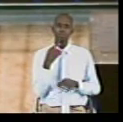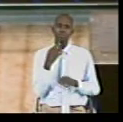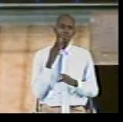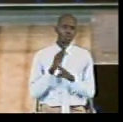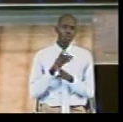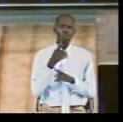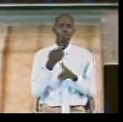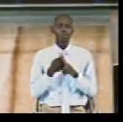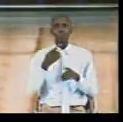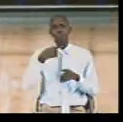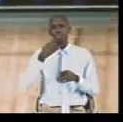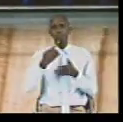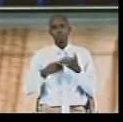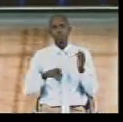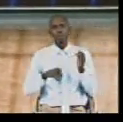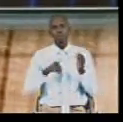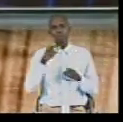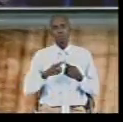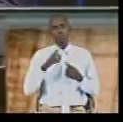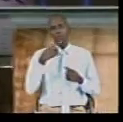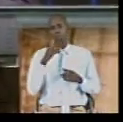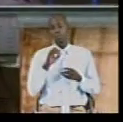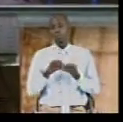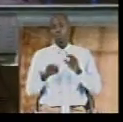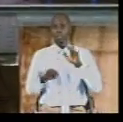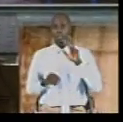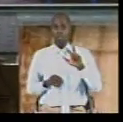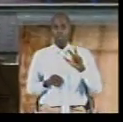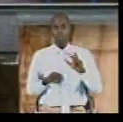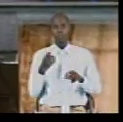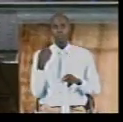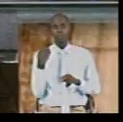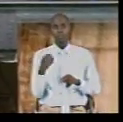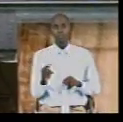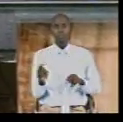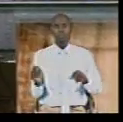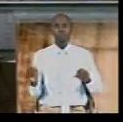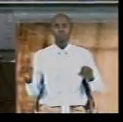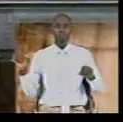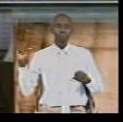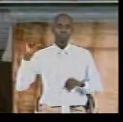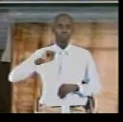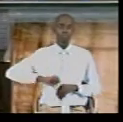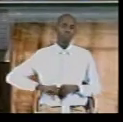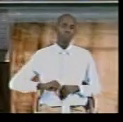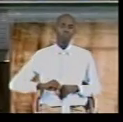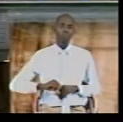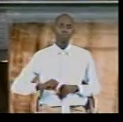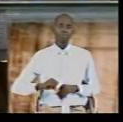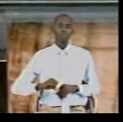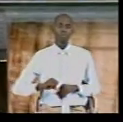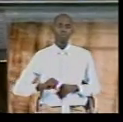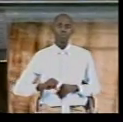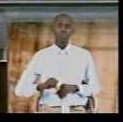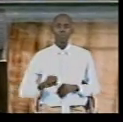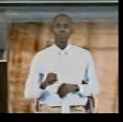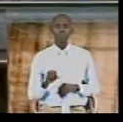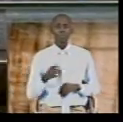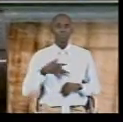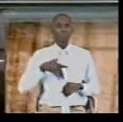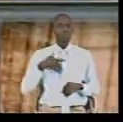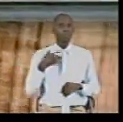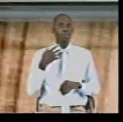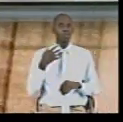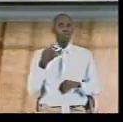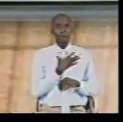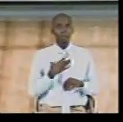say. Number three, the damning emulation and feeding on